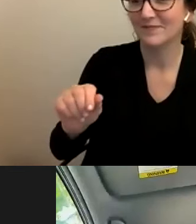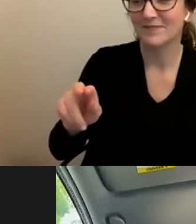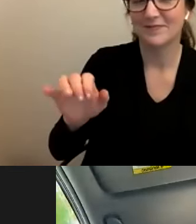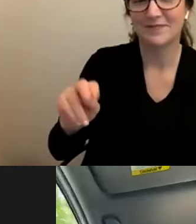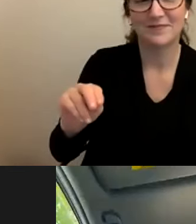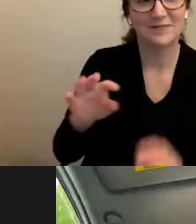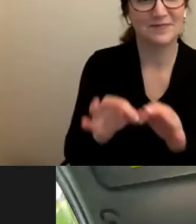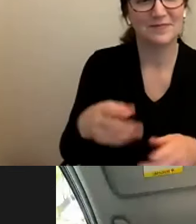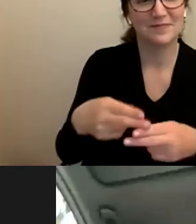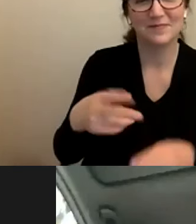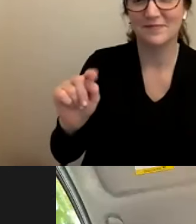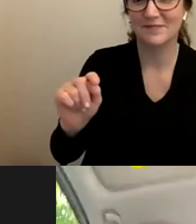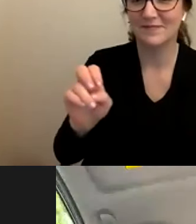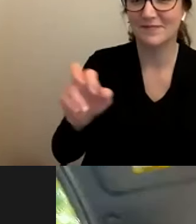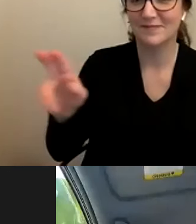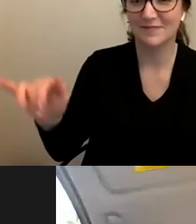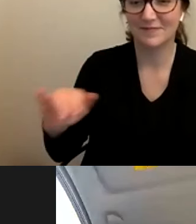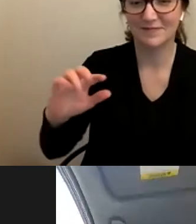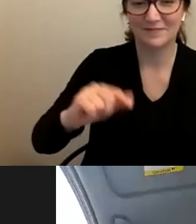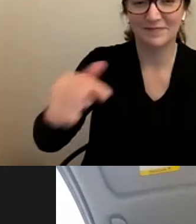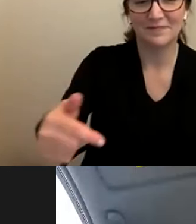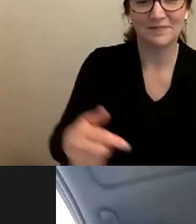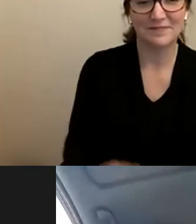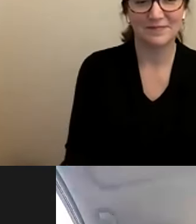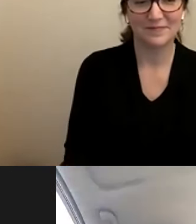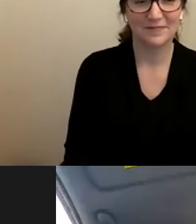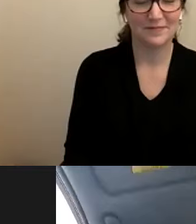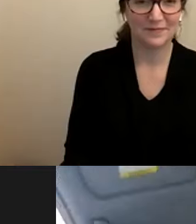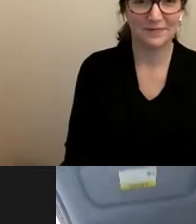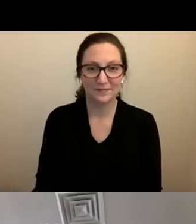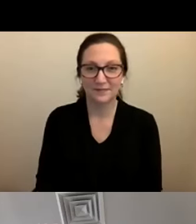Yin. Please give the Zoom instructions in Mandarin.